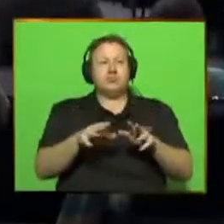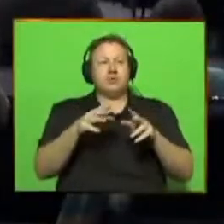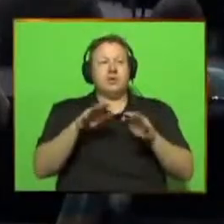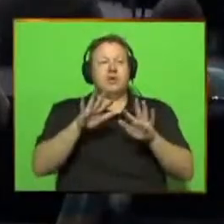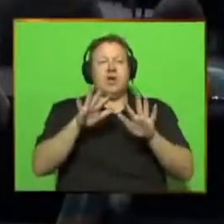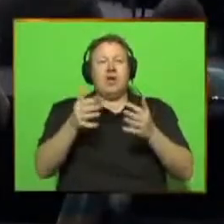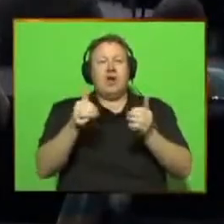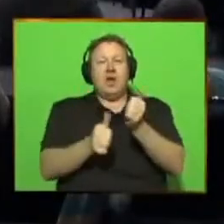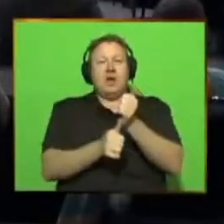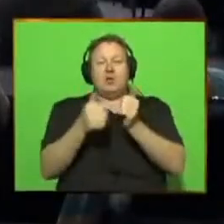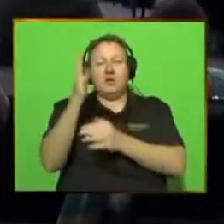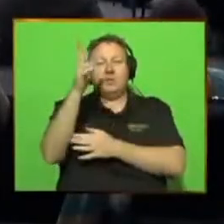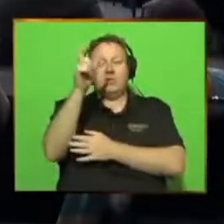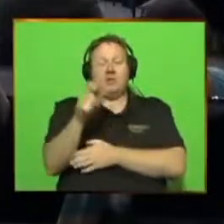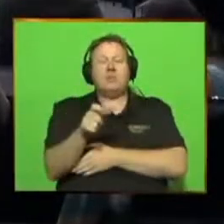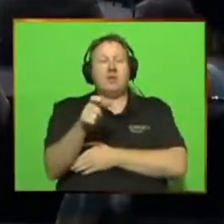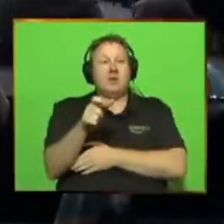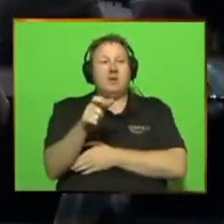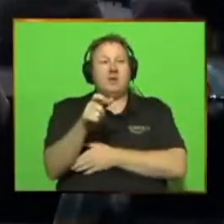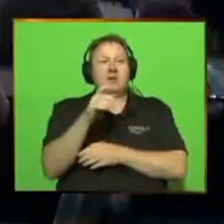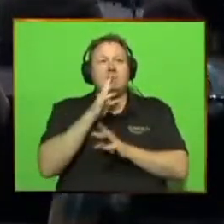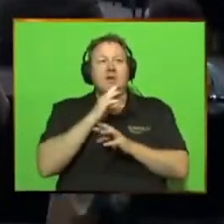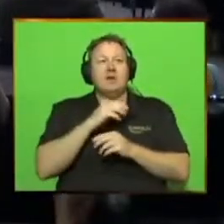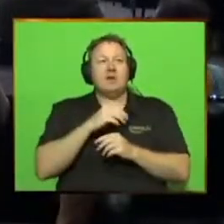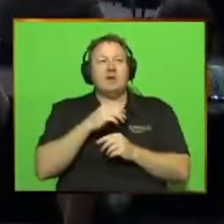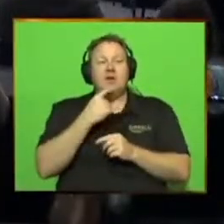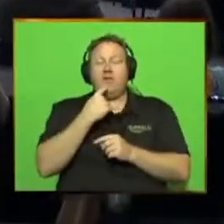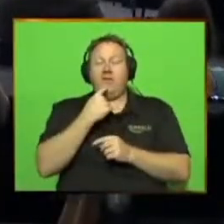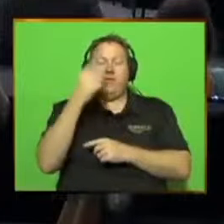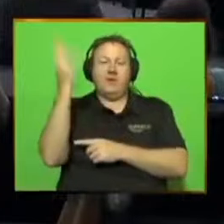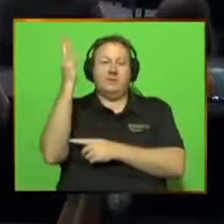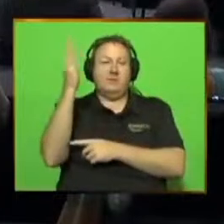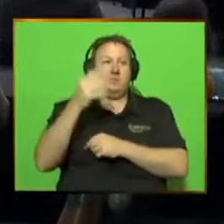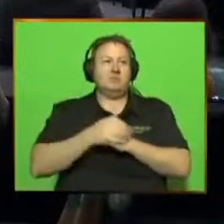the Deputy Speaker to give her remarks?